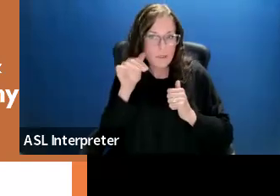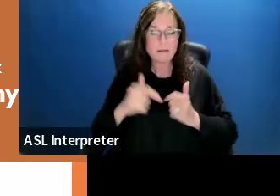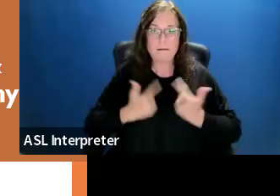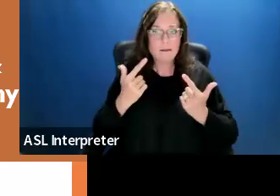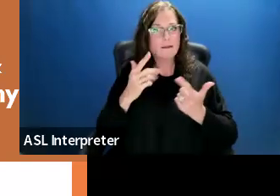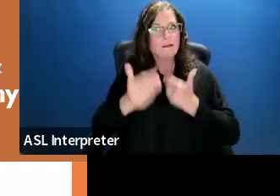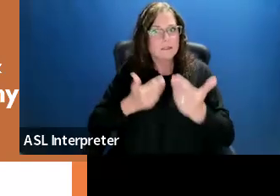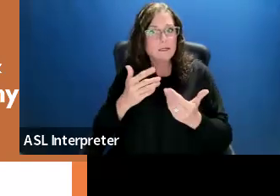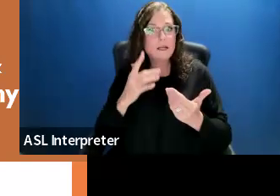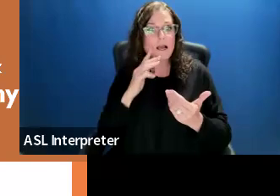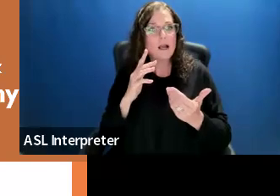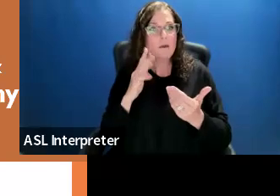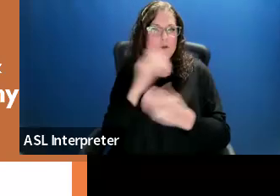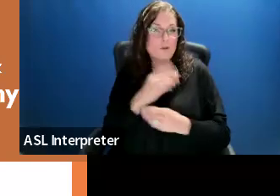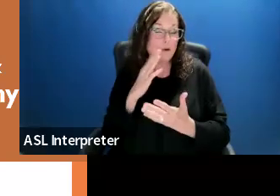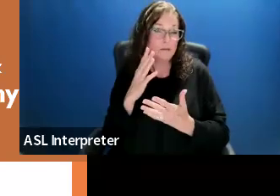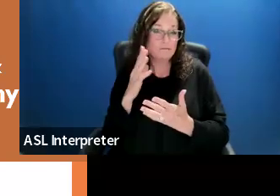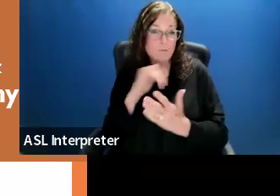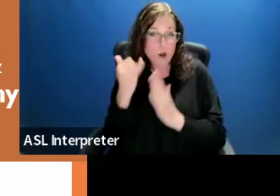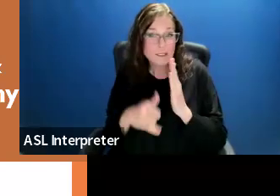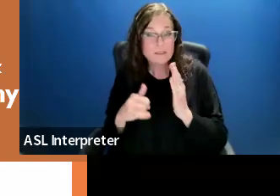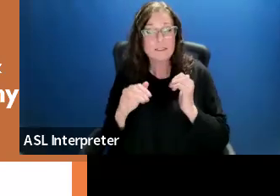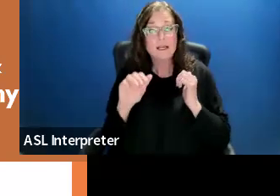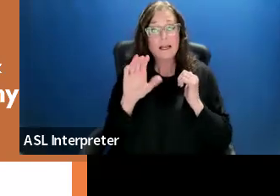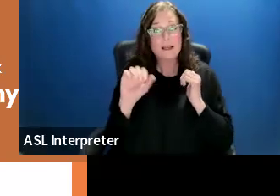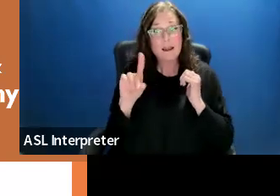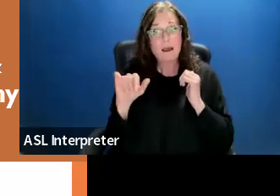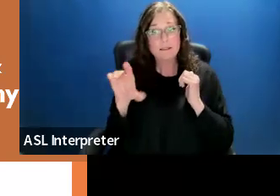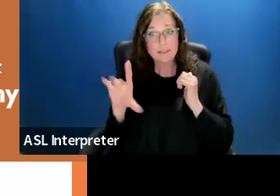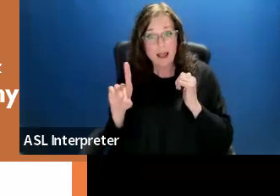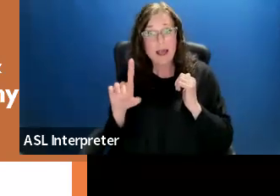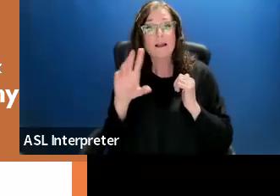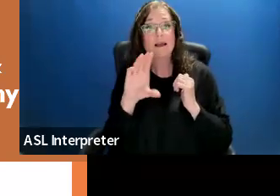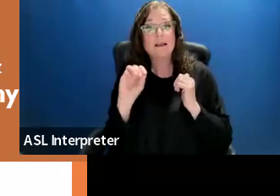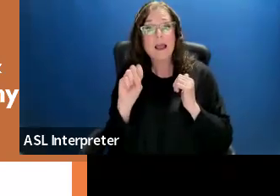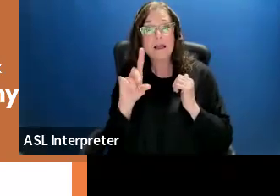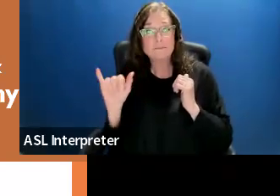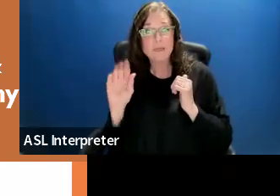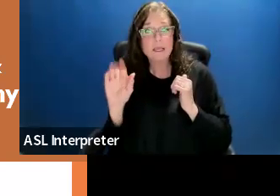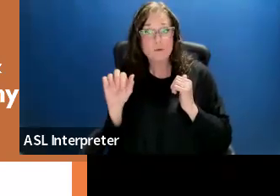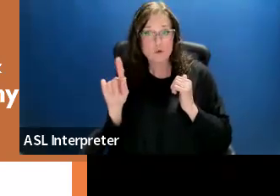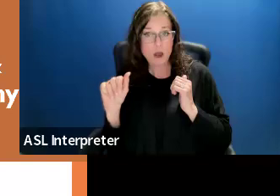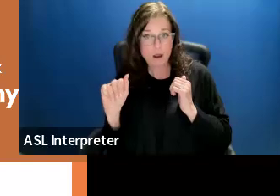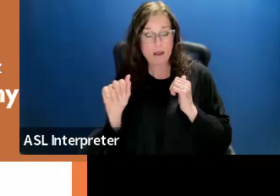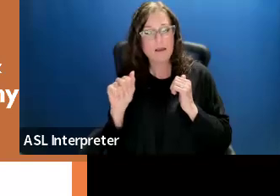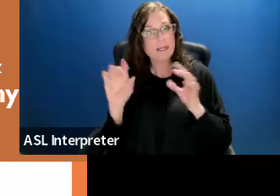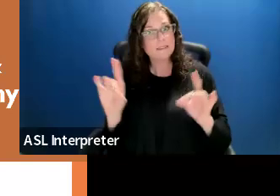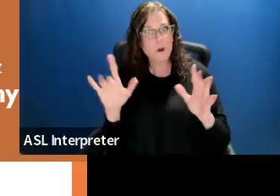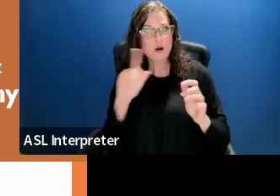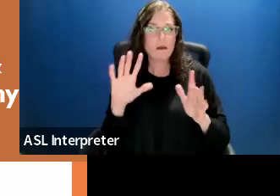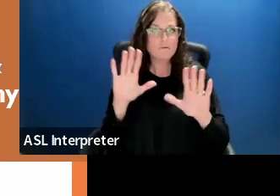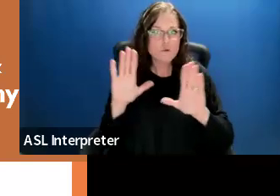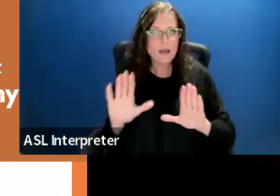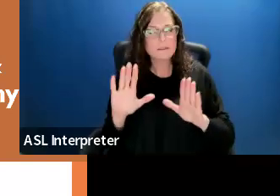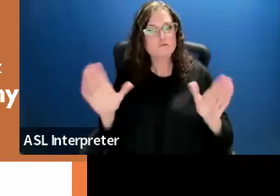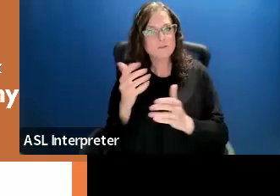stunning artwork by Caldecott honoree and two-time CSK honoree Cosby A. Cabrera. A Spark of Greatness encourages